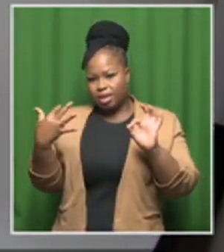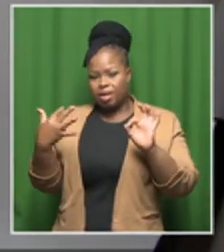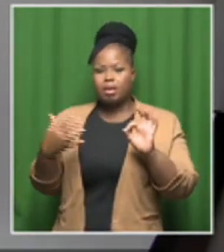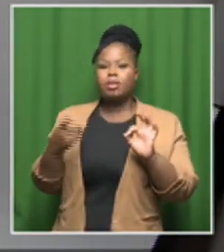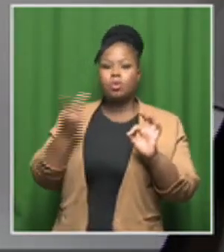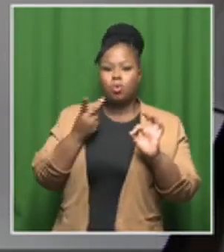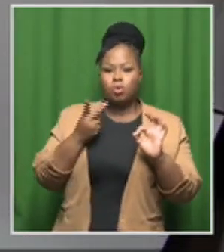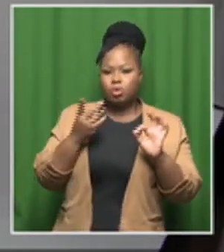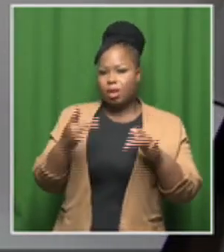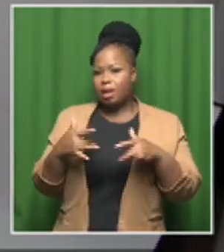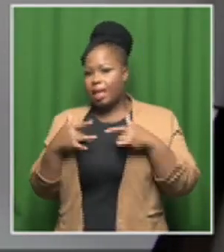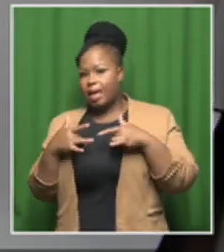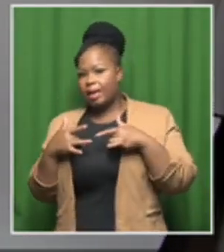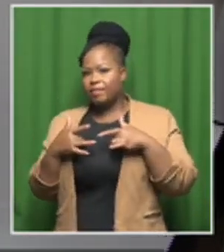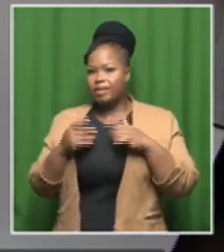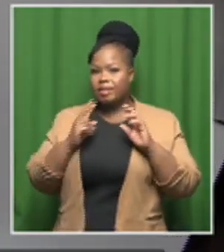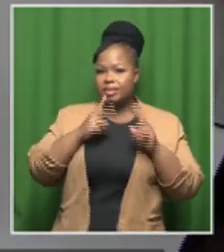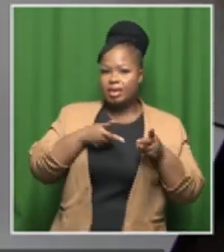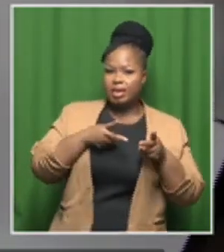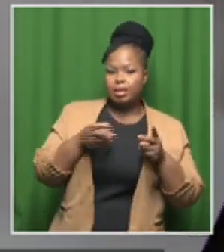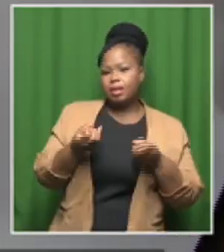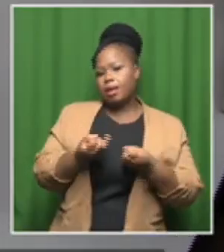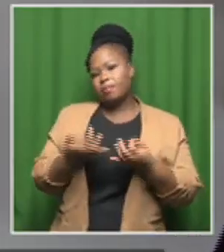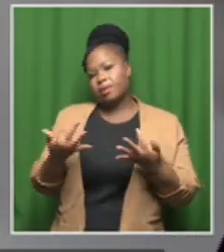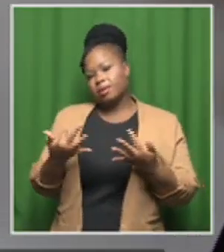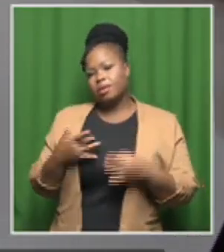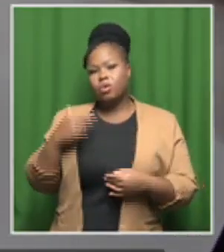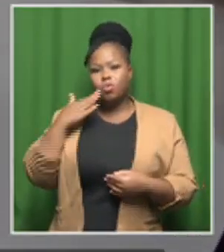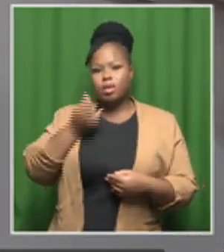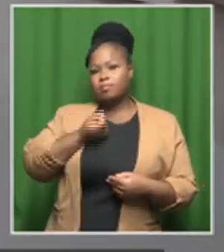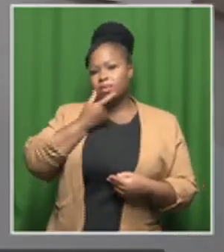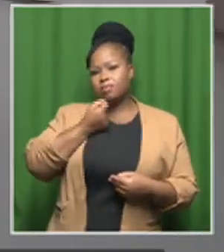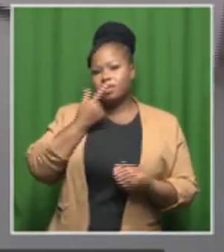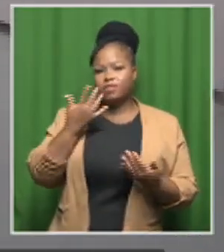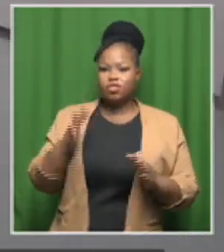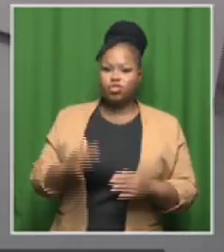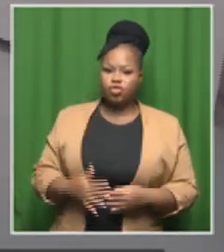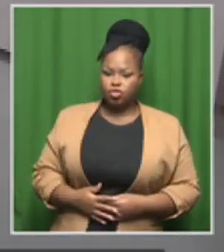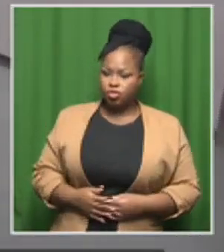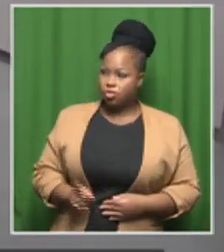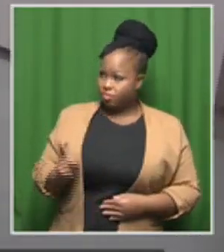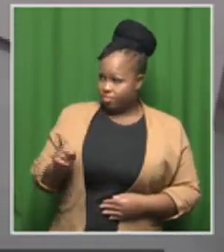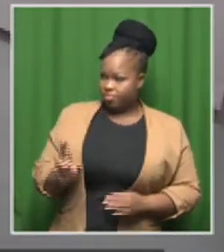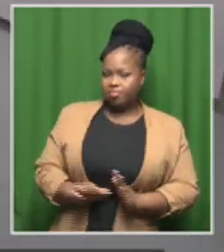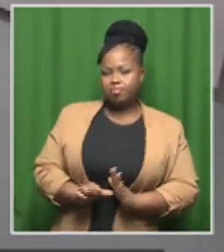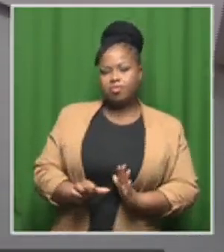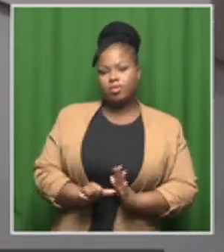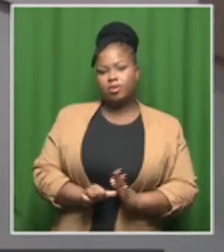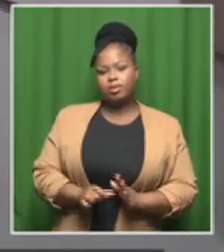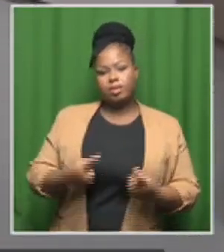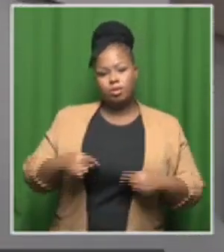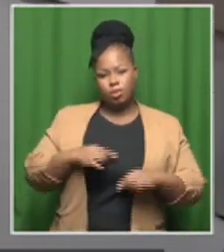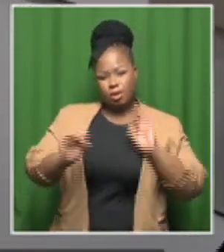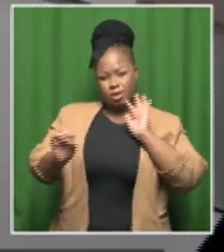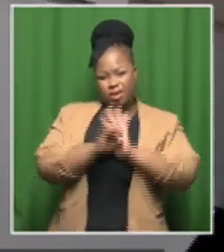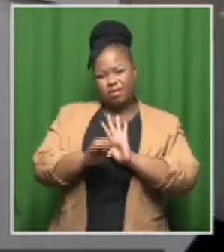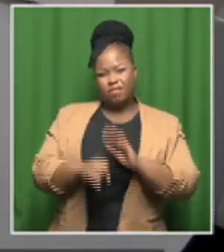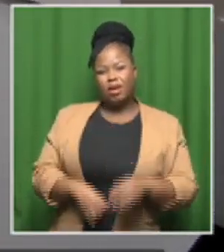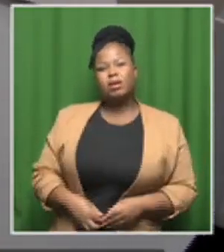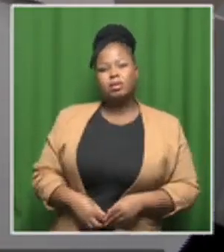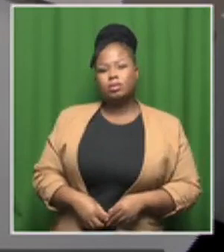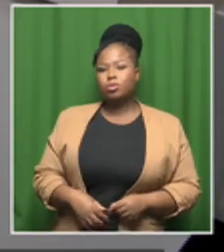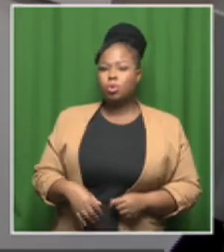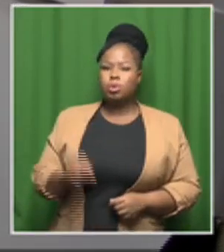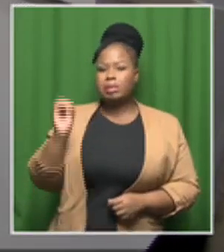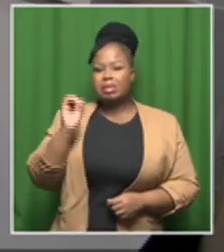many are alive and how many are dead following our treatment. So this is quite important for us to determine also the dosages that we